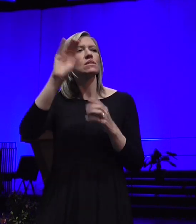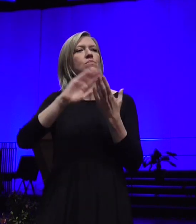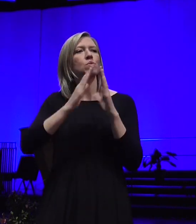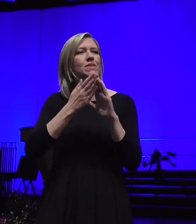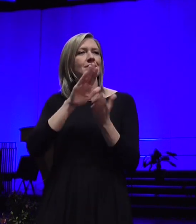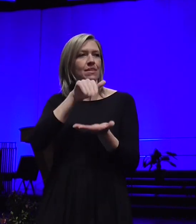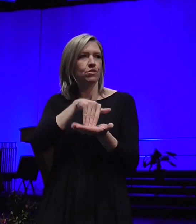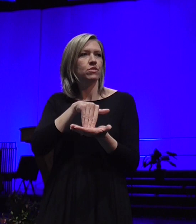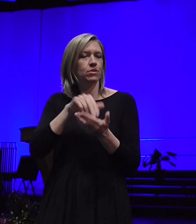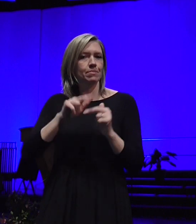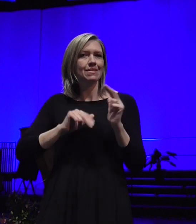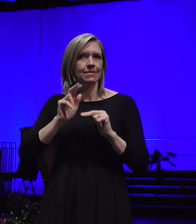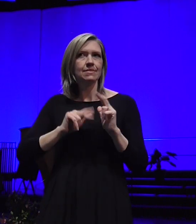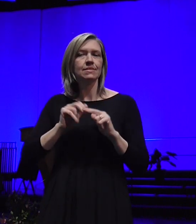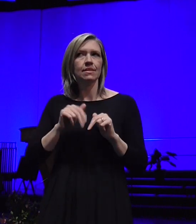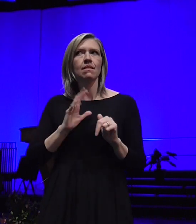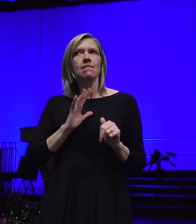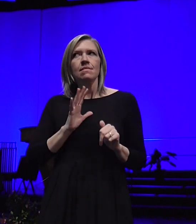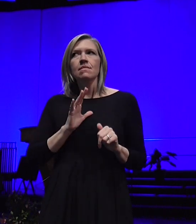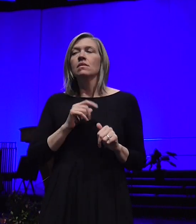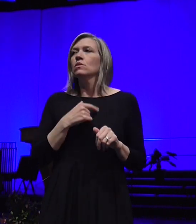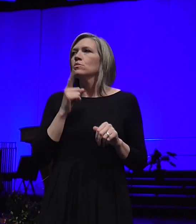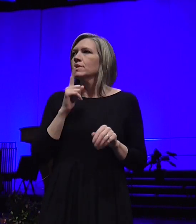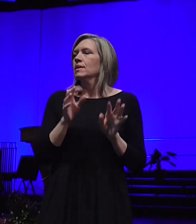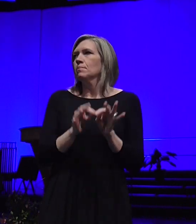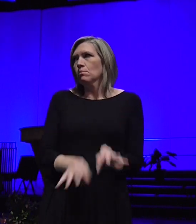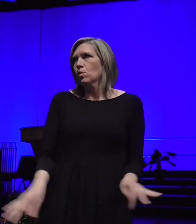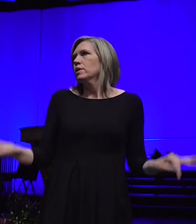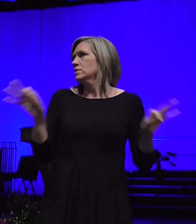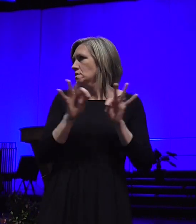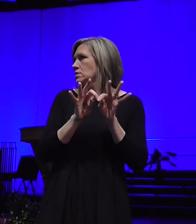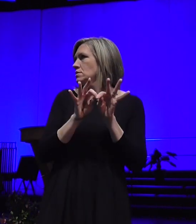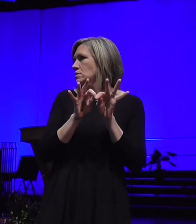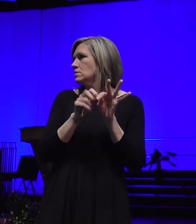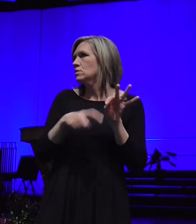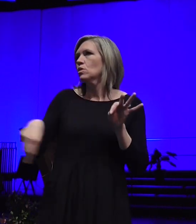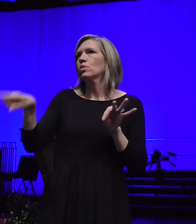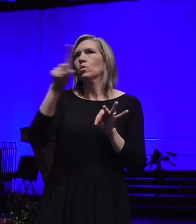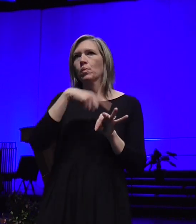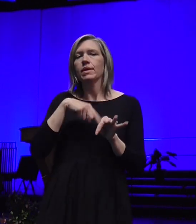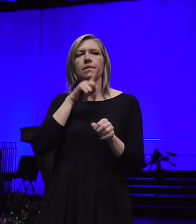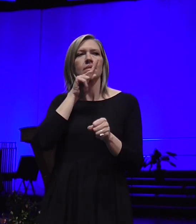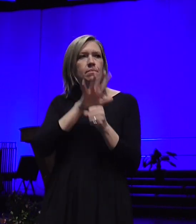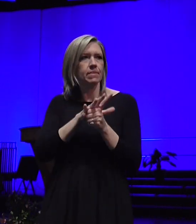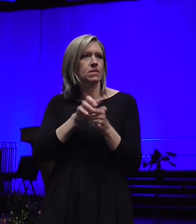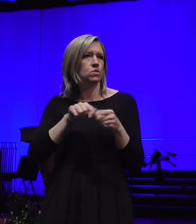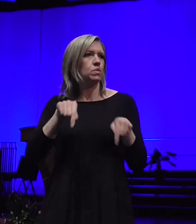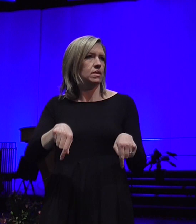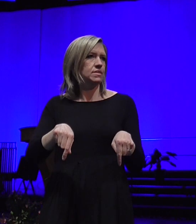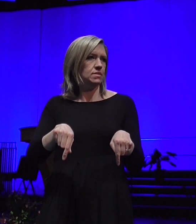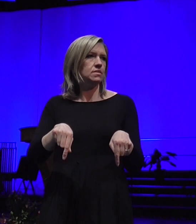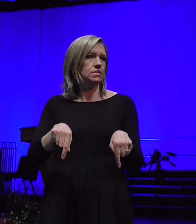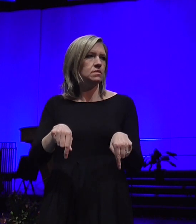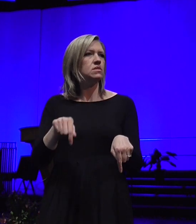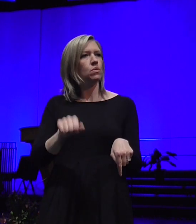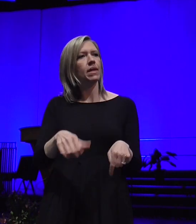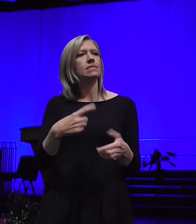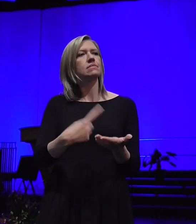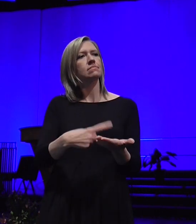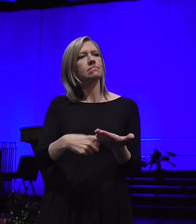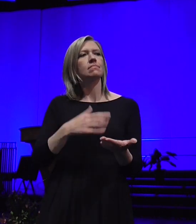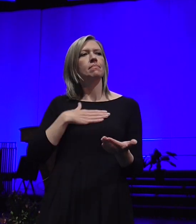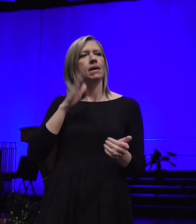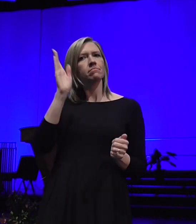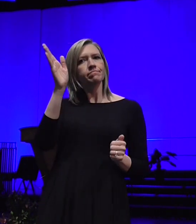center, because it's important that we all commit ourselves to this. And that's what I'm going to be talking about today,